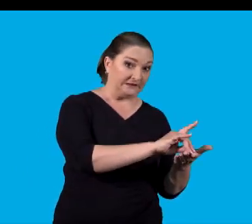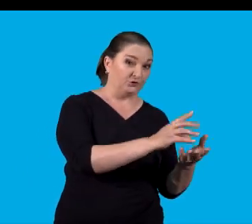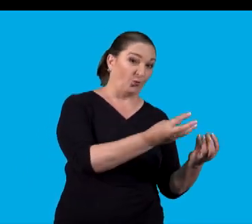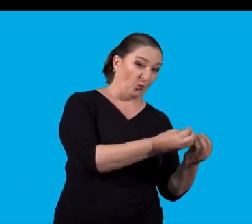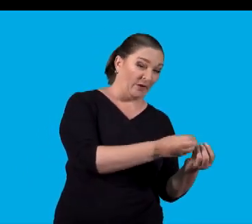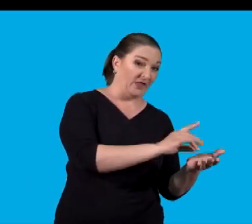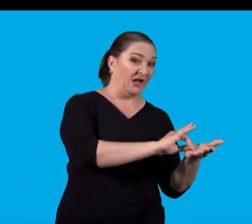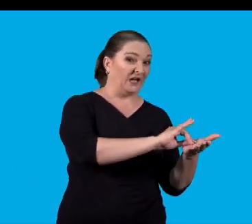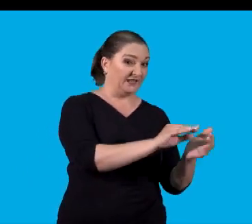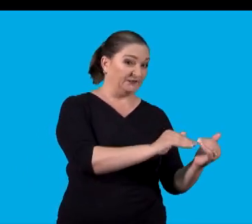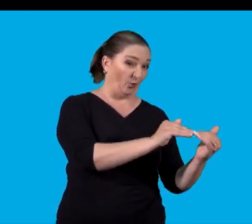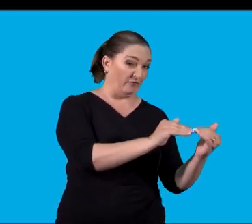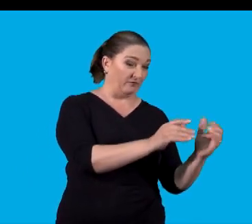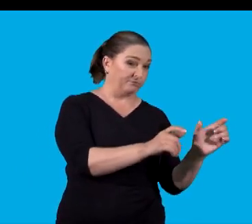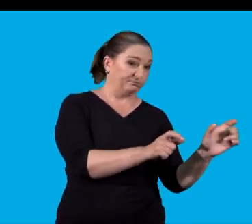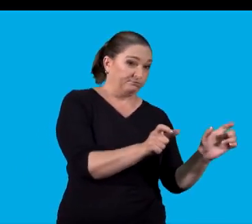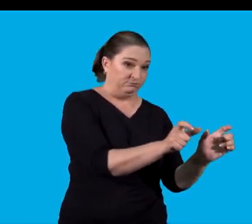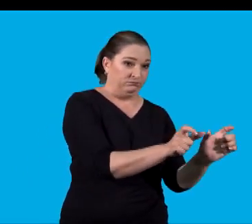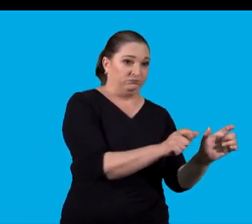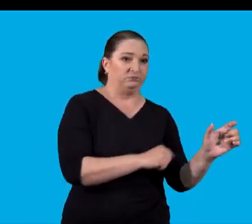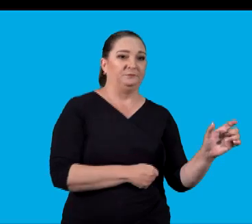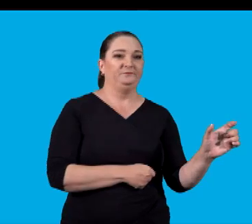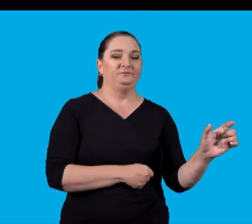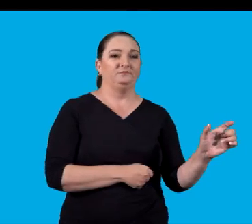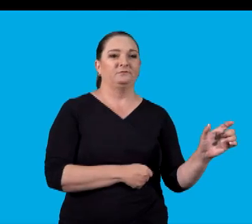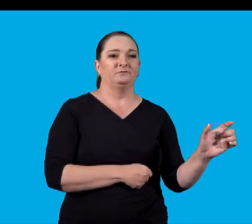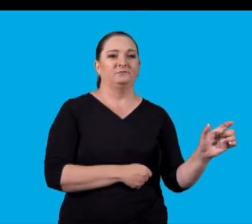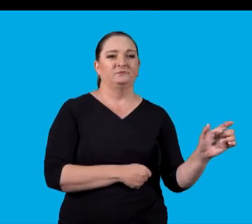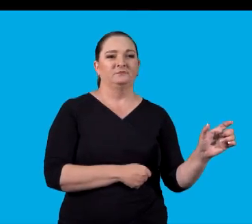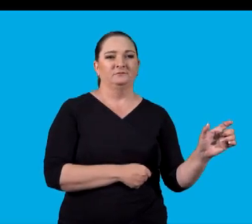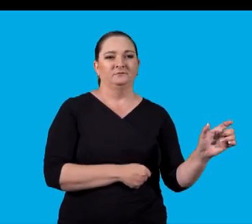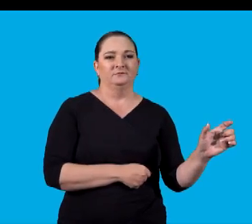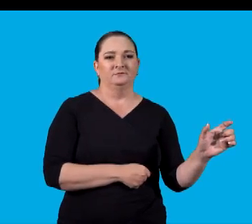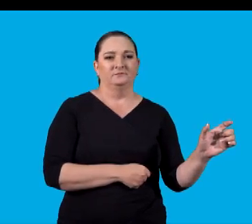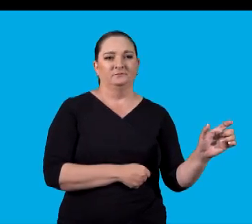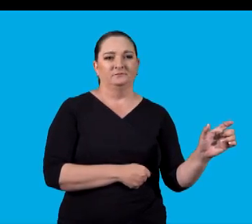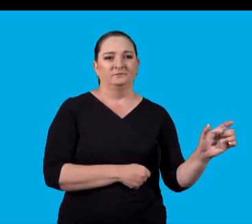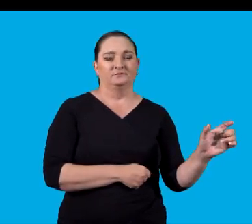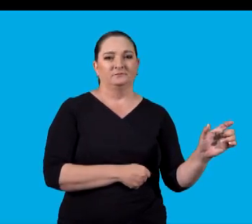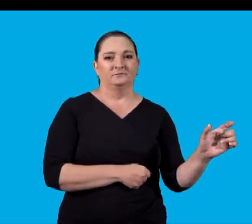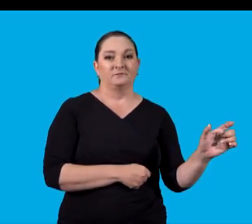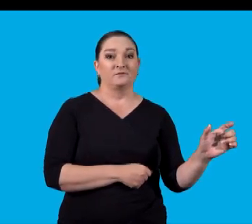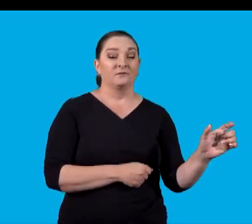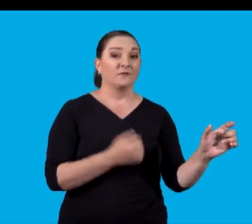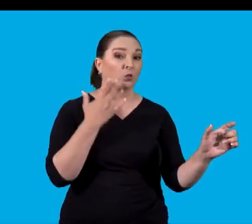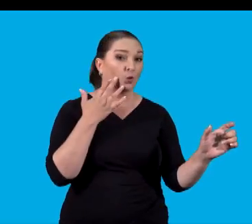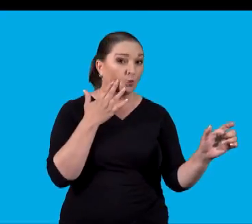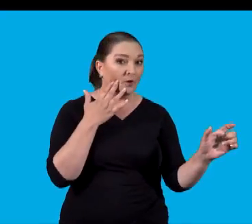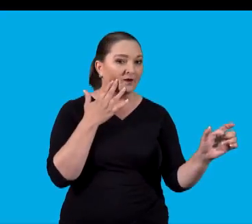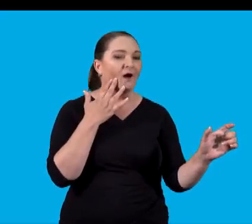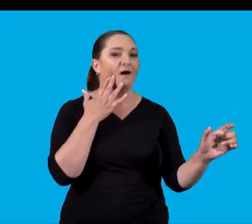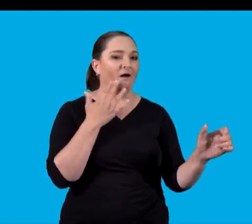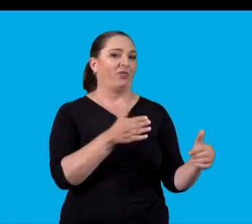and cash equivalents now at the end. This is cash and cash equivalents